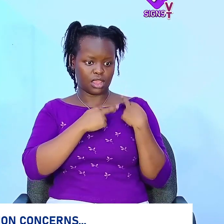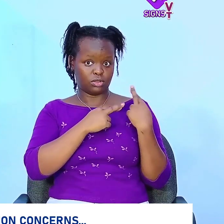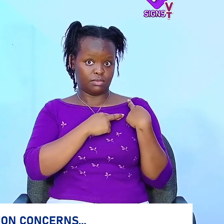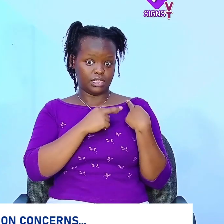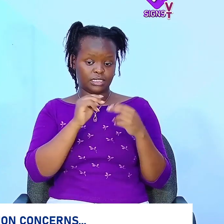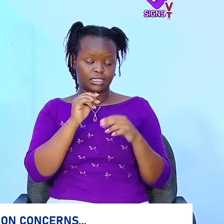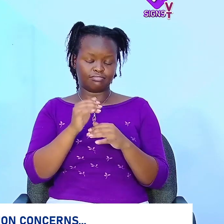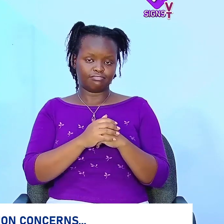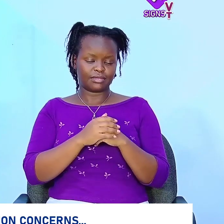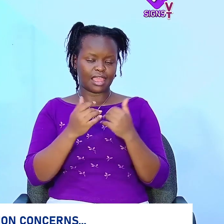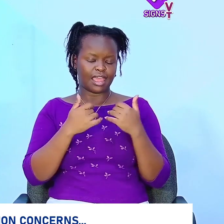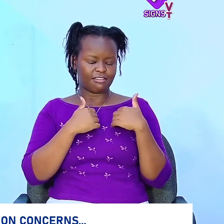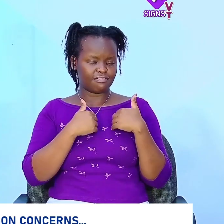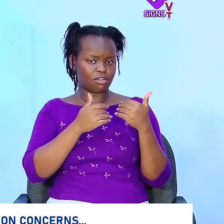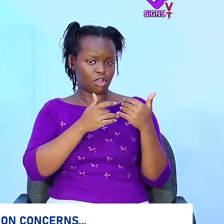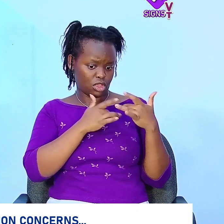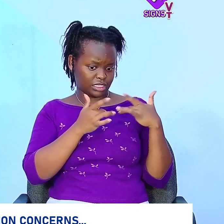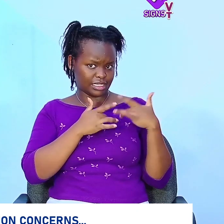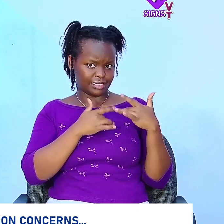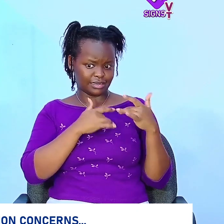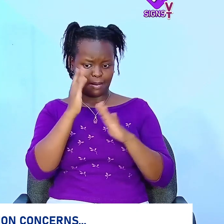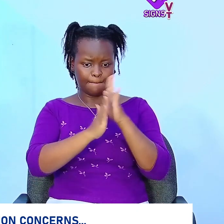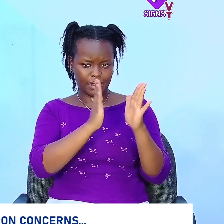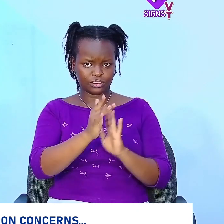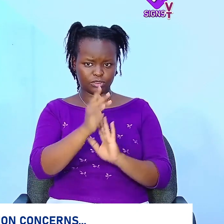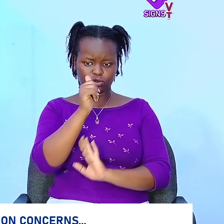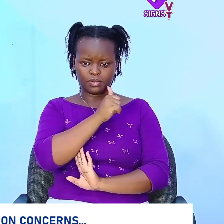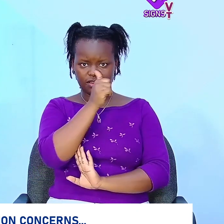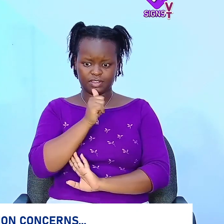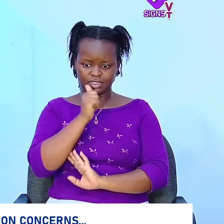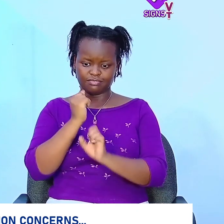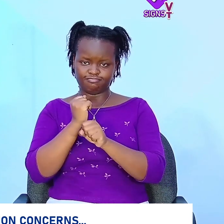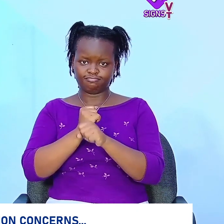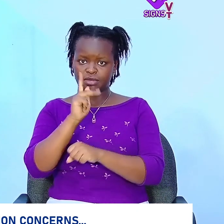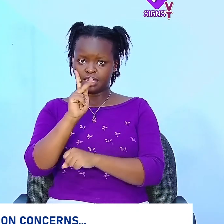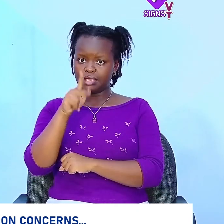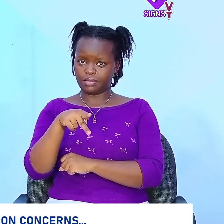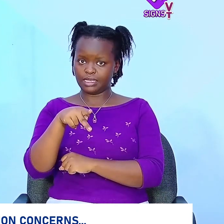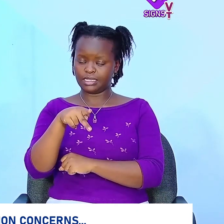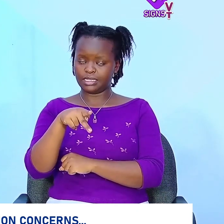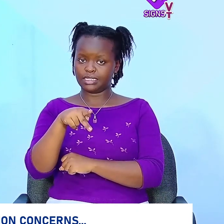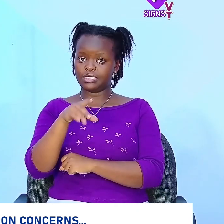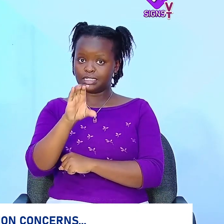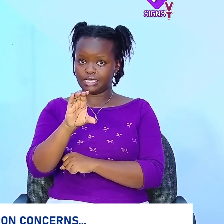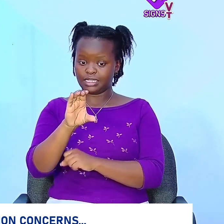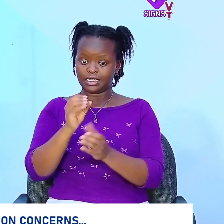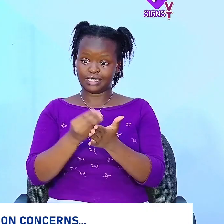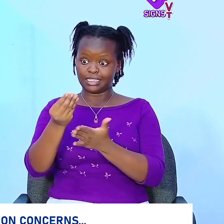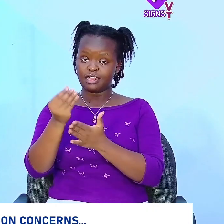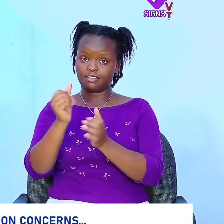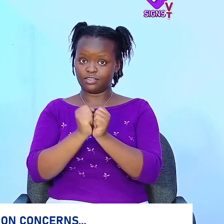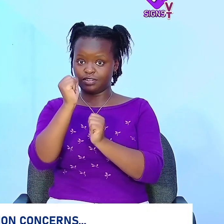over government's plans to privatize Kenya Pipeline Company KPC and sell 15%